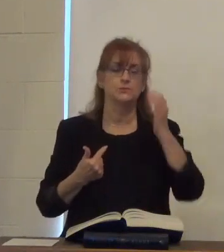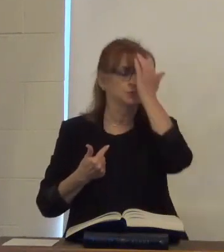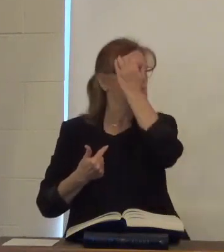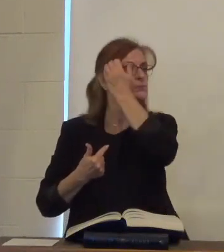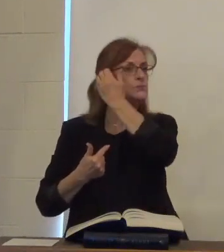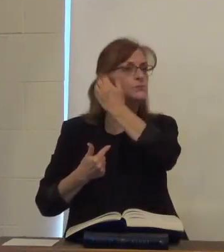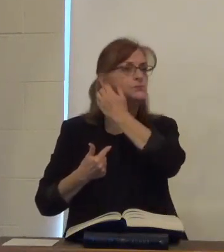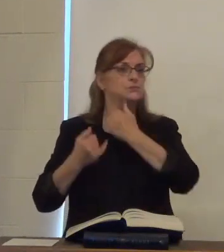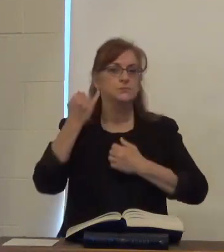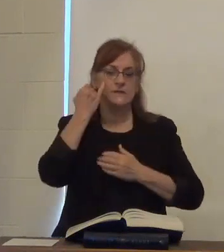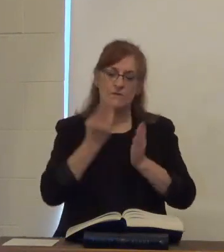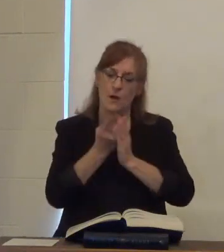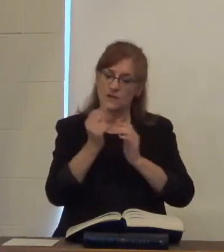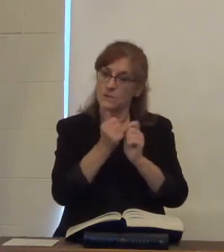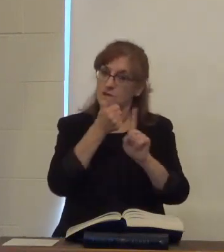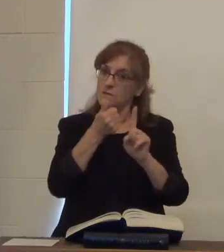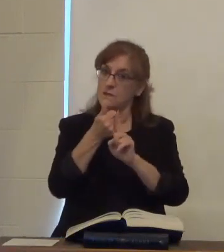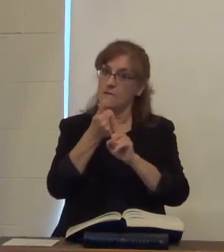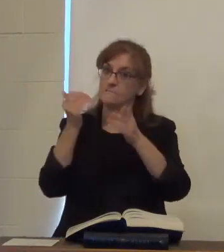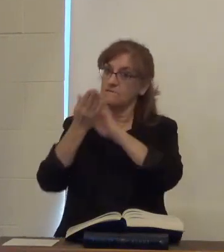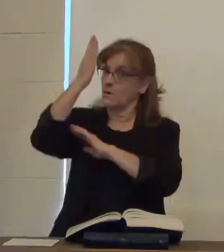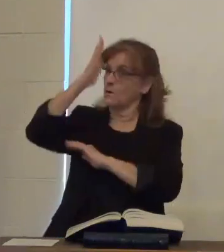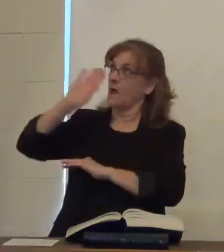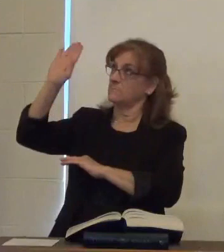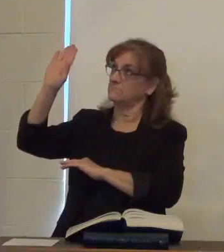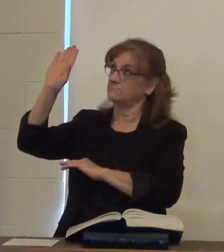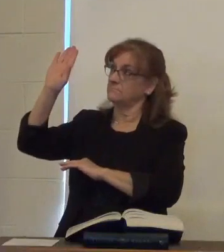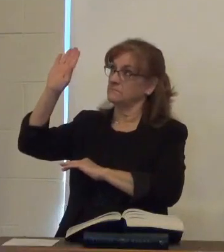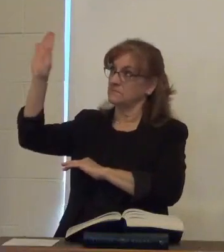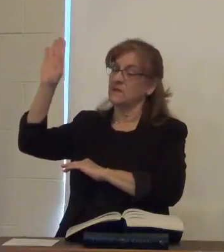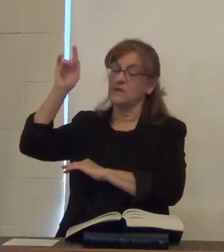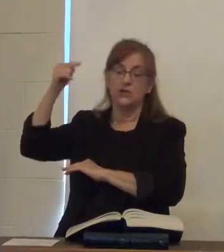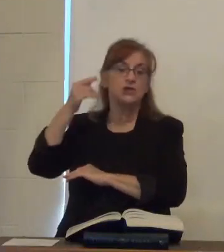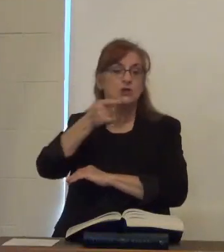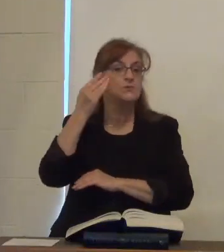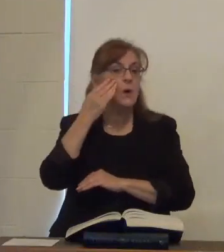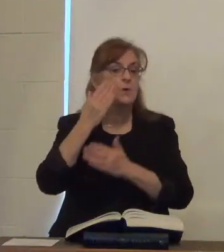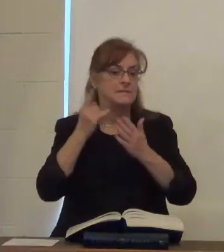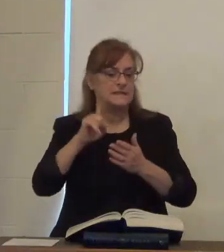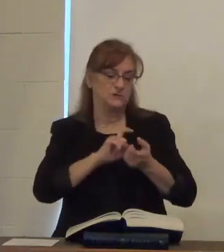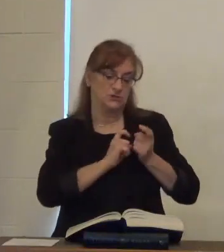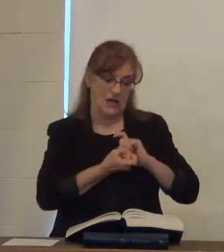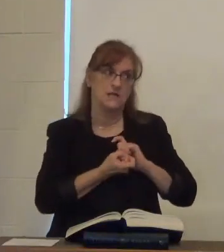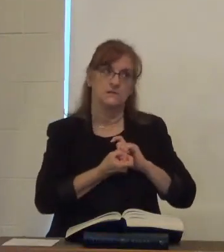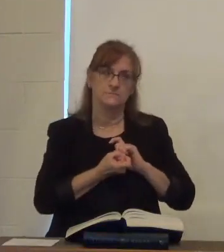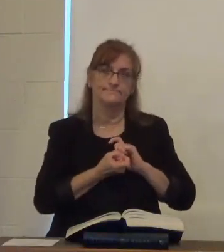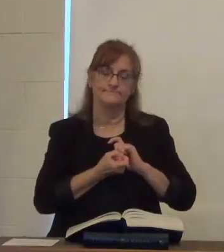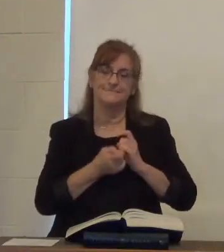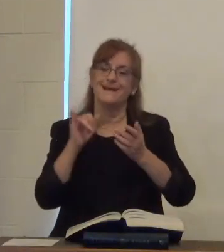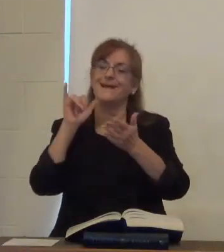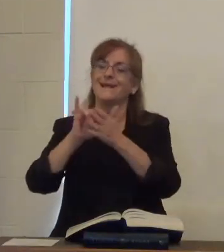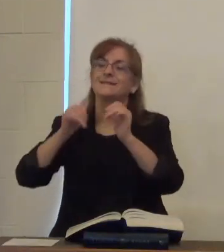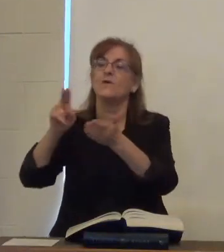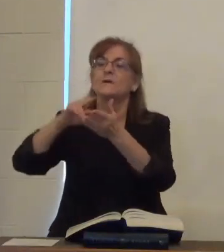As you're honest with yourself in the sight of God, you know something needs to change. That's how the Holy Spirit